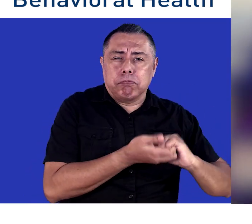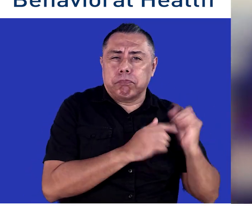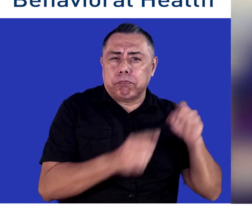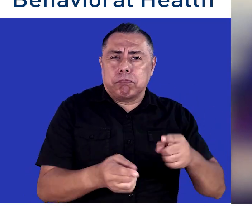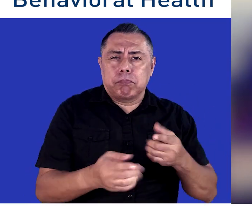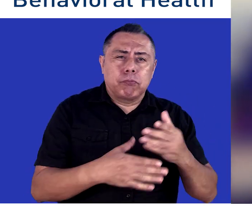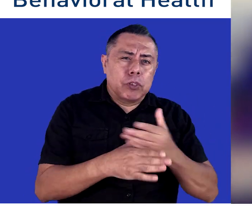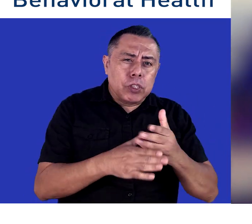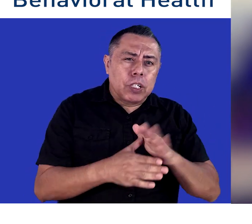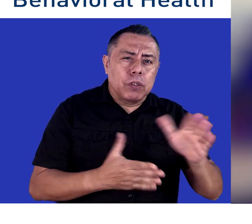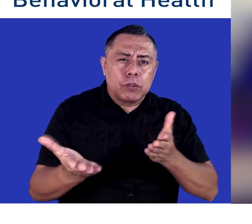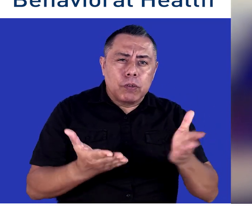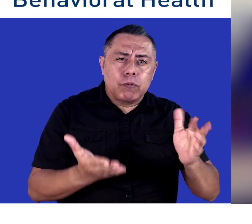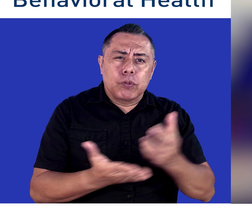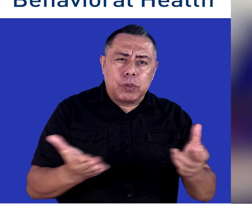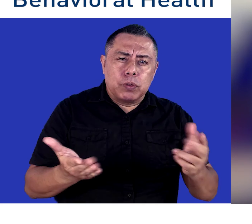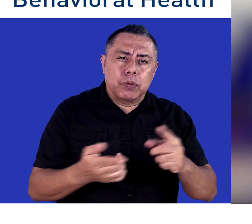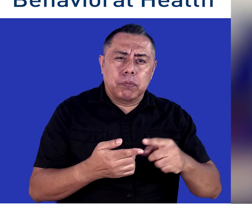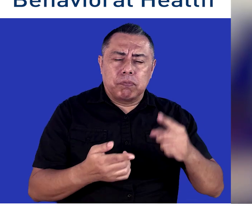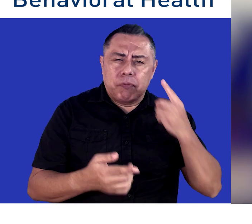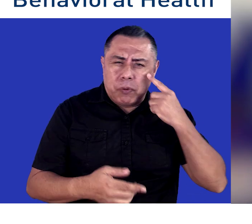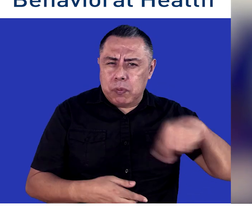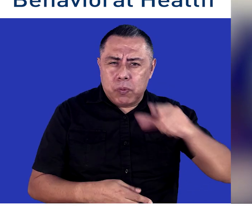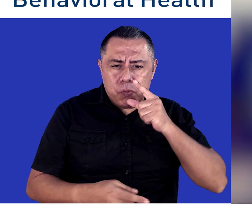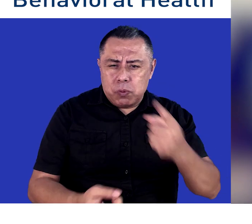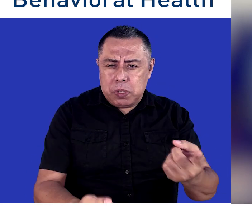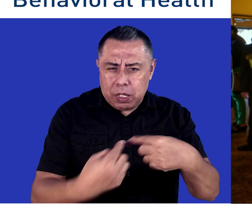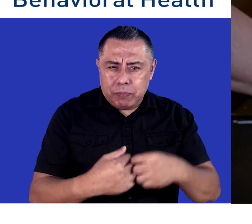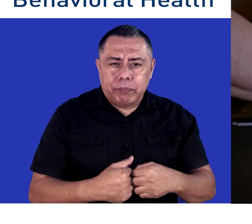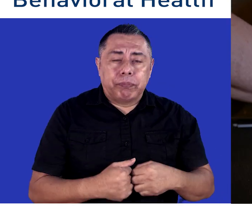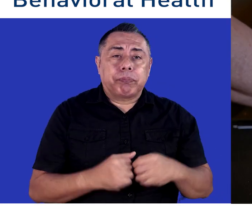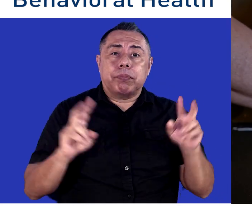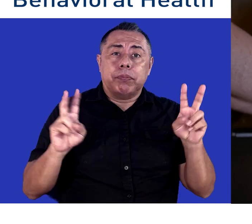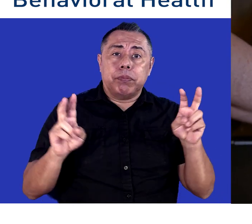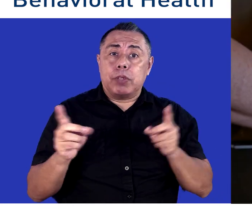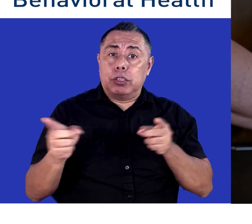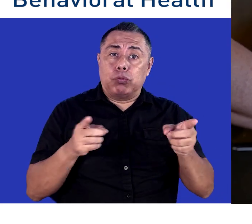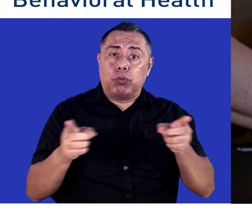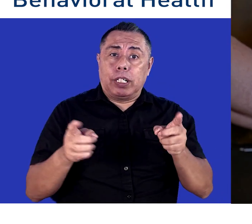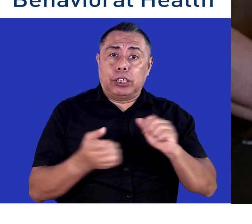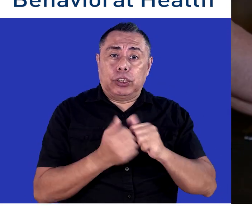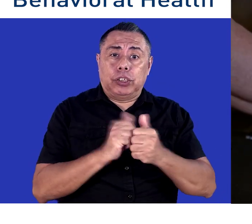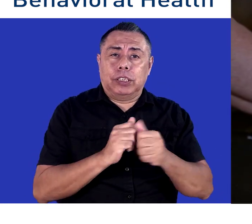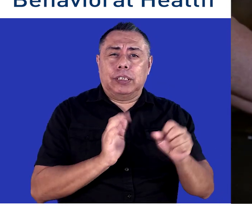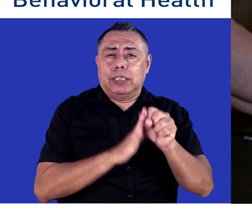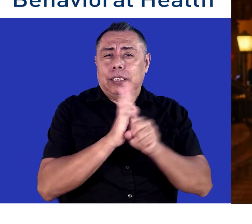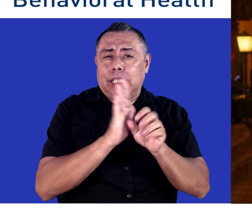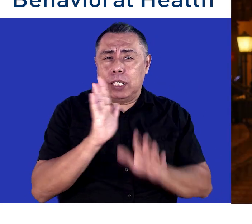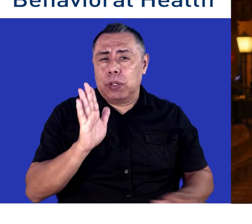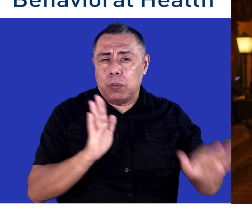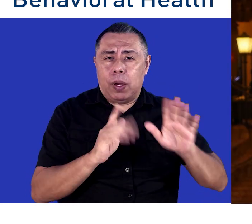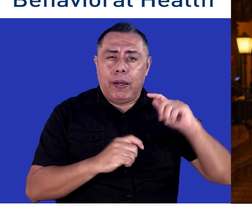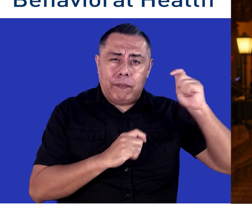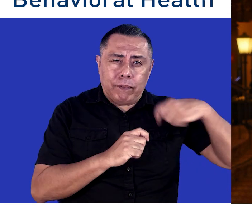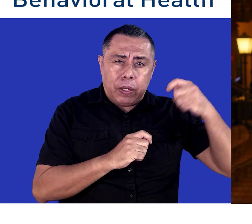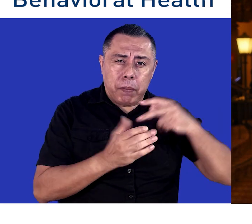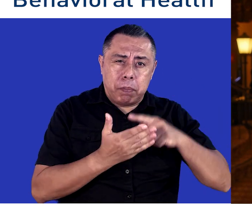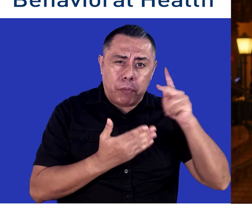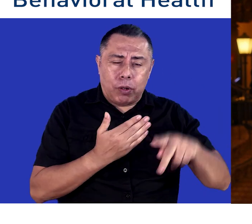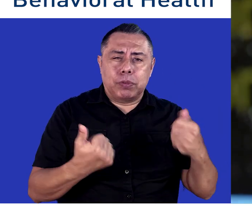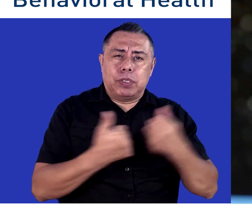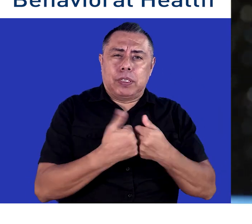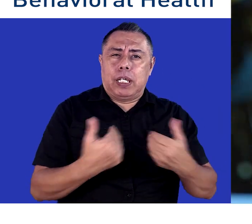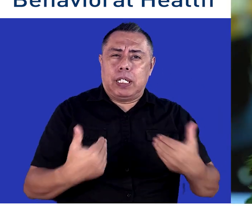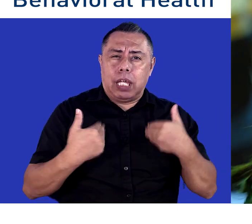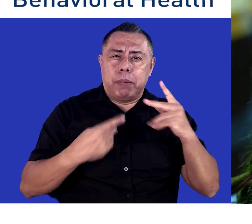county shared their services and resources to attendees. The Directing Change statewide program and film contest challenges youth to